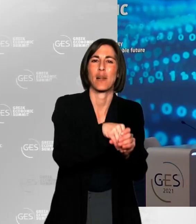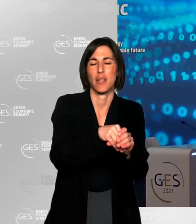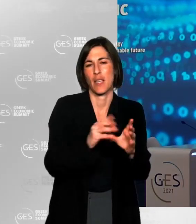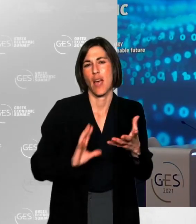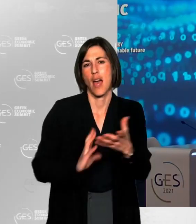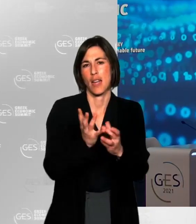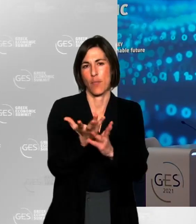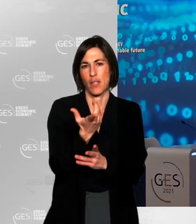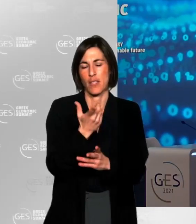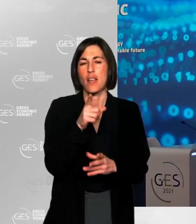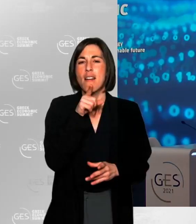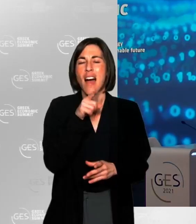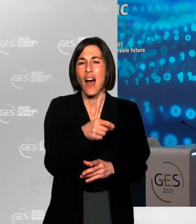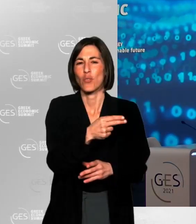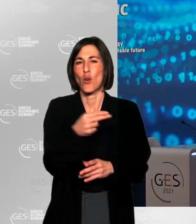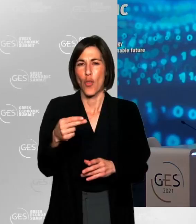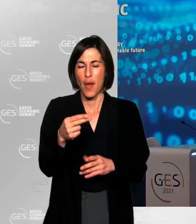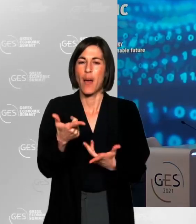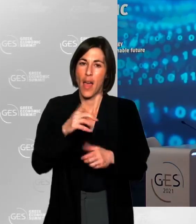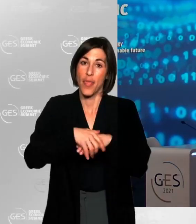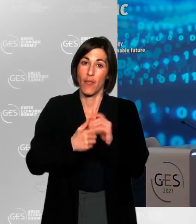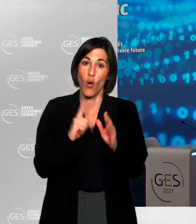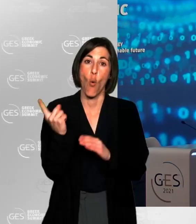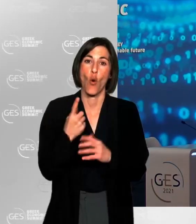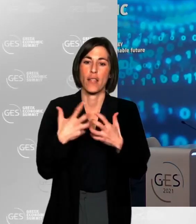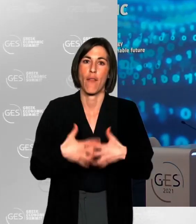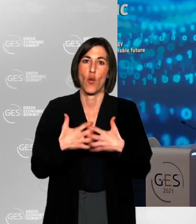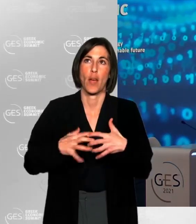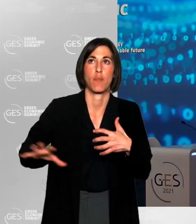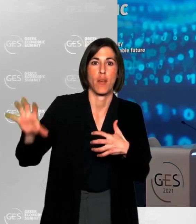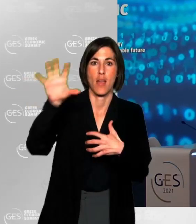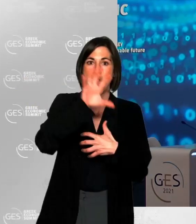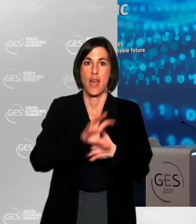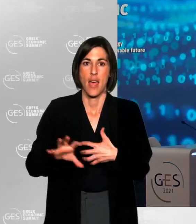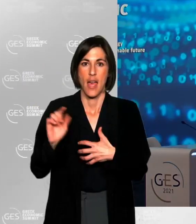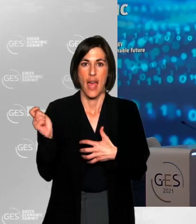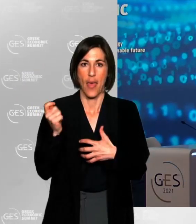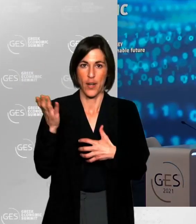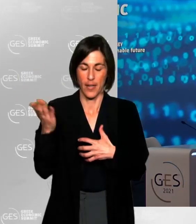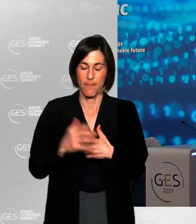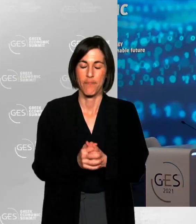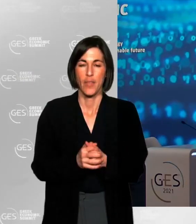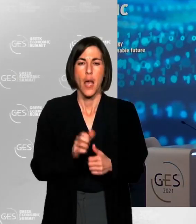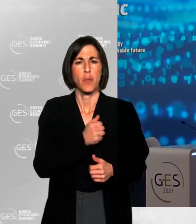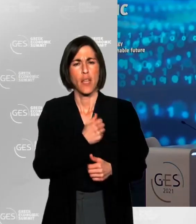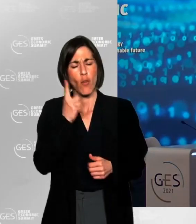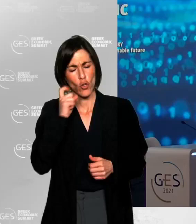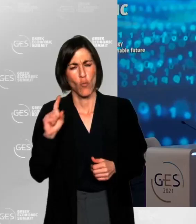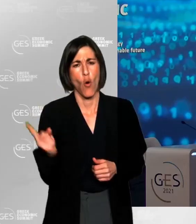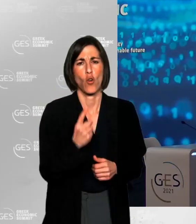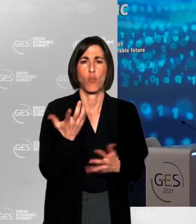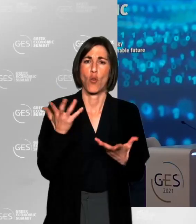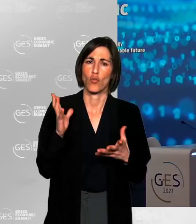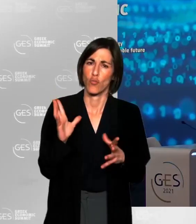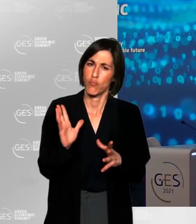nowadays. I have to say that I do believe that we know how to bring about economic growth nowadays. If you see countries that don't have economic